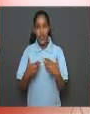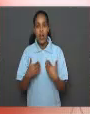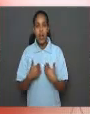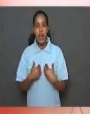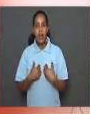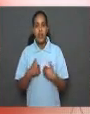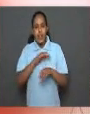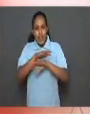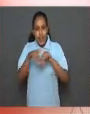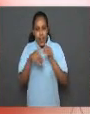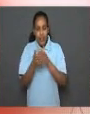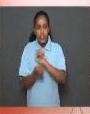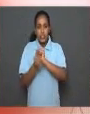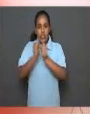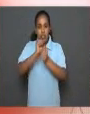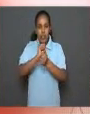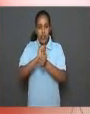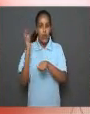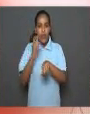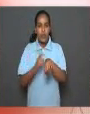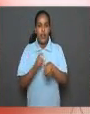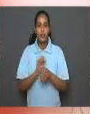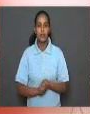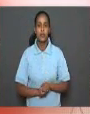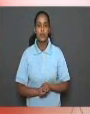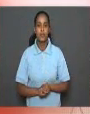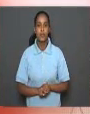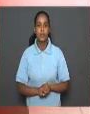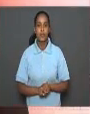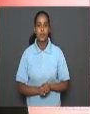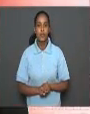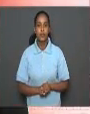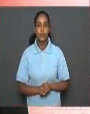a net change over time.